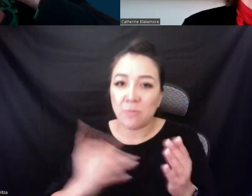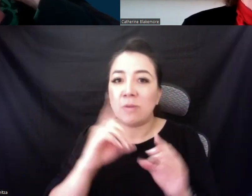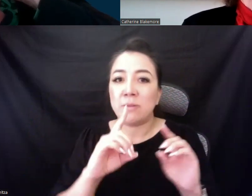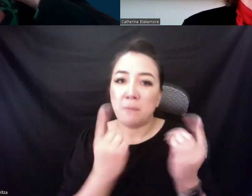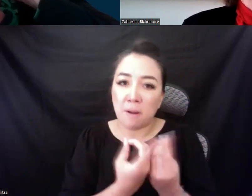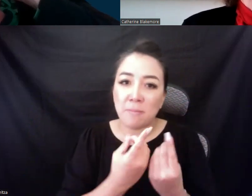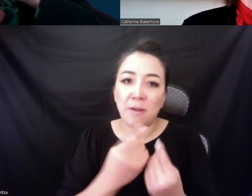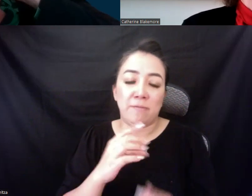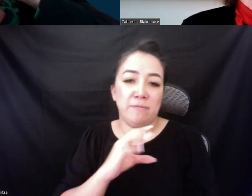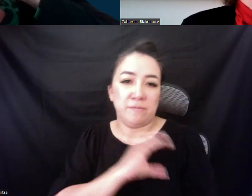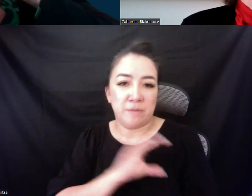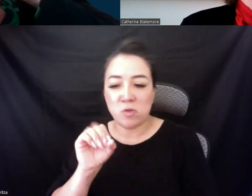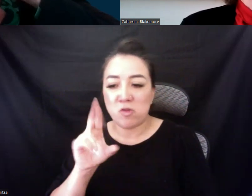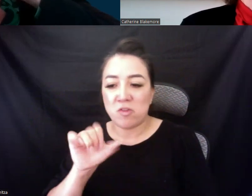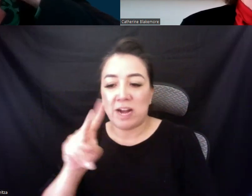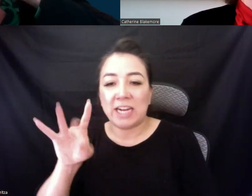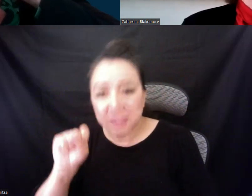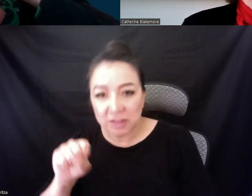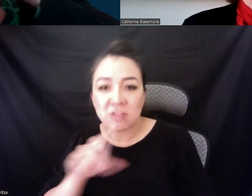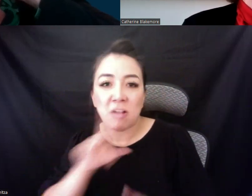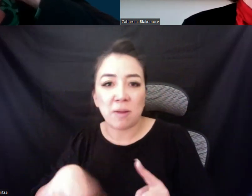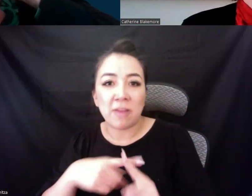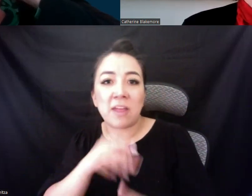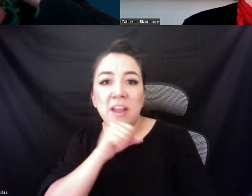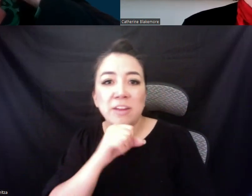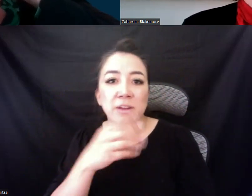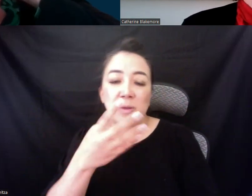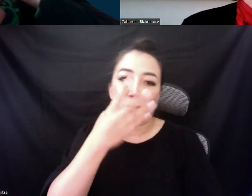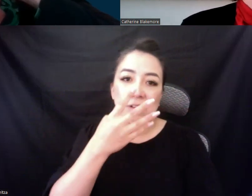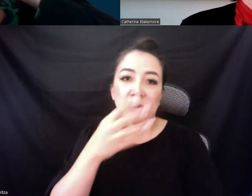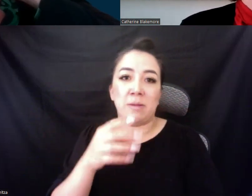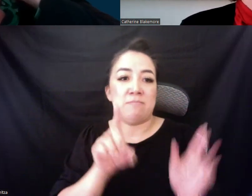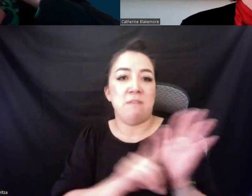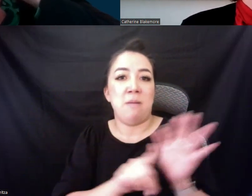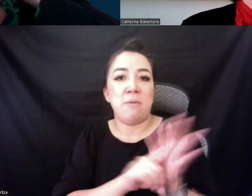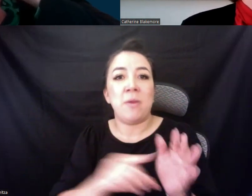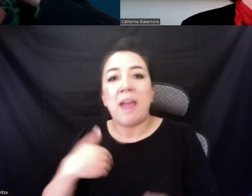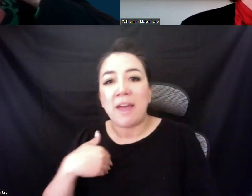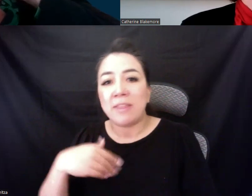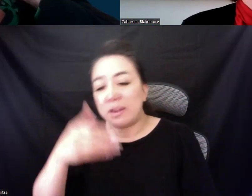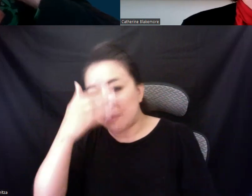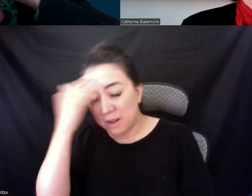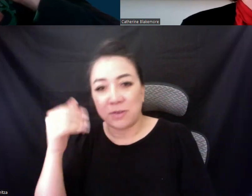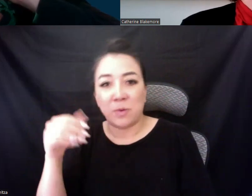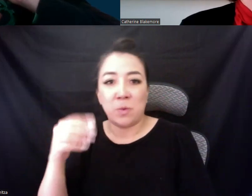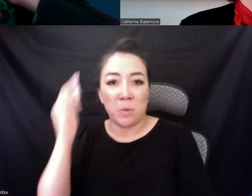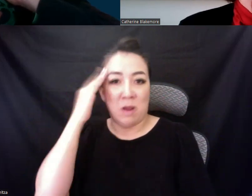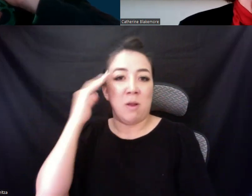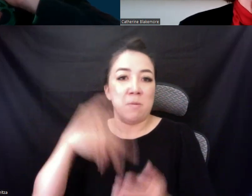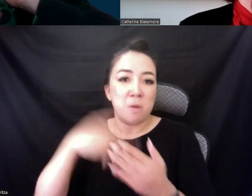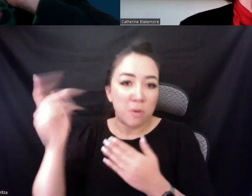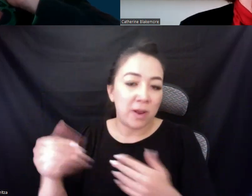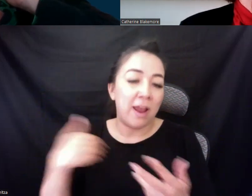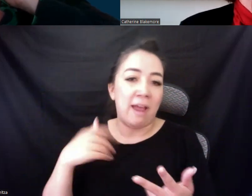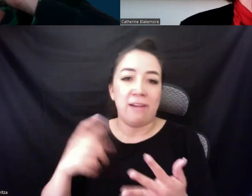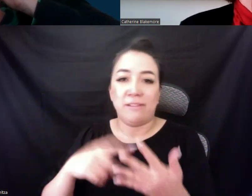Corrections talking about the aging prison population. We had the Dementia Care Aware program featured. We had